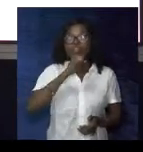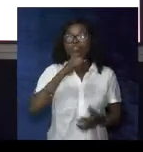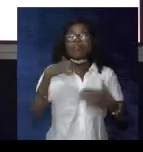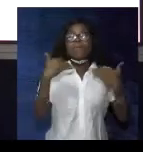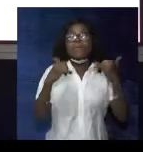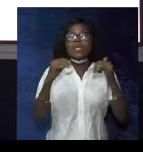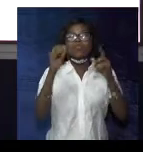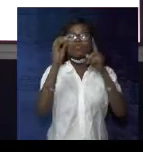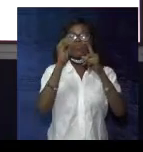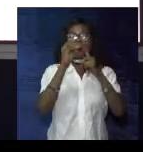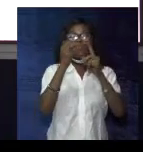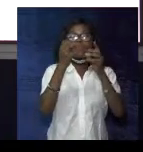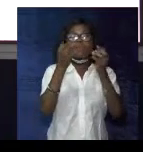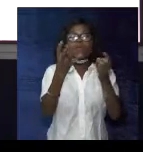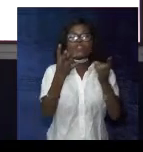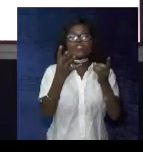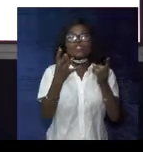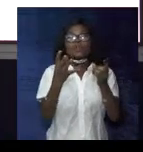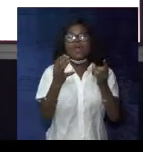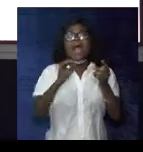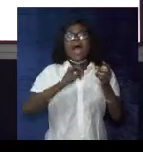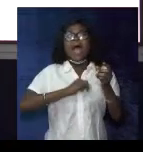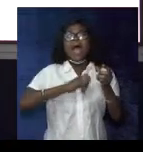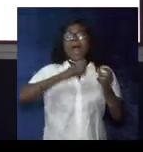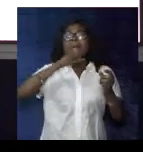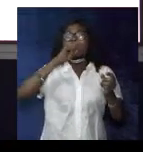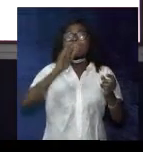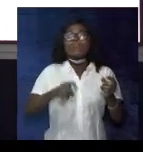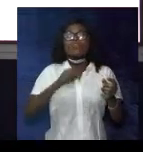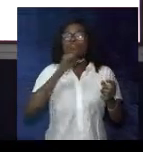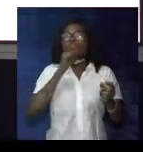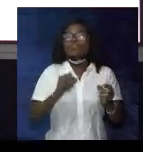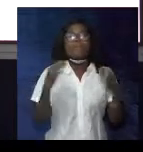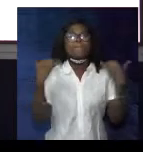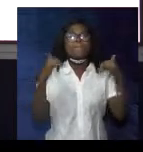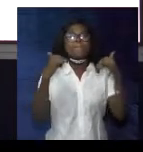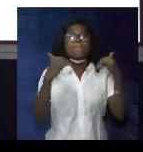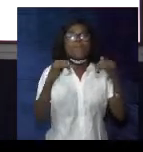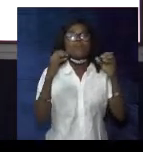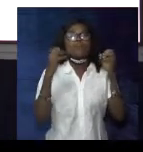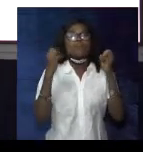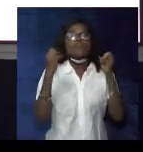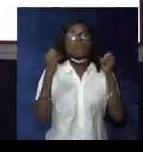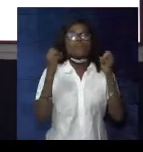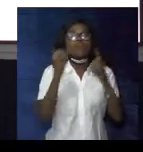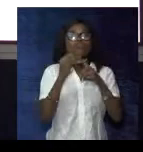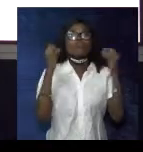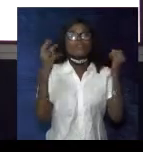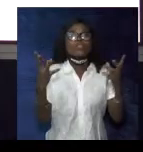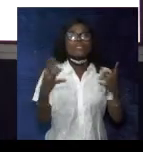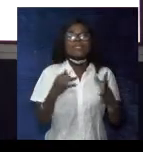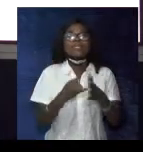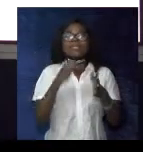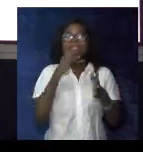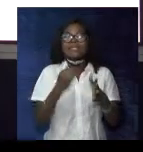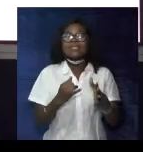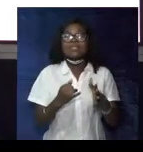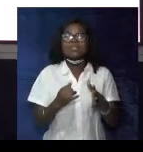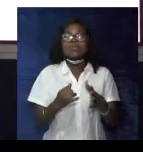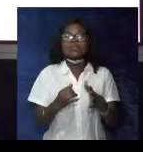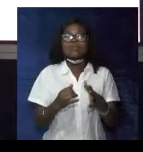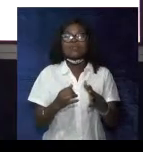I must not play too much. I must not or mustn't play too much. It